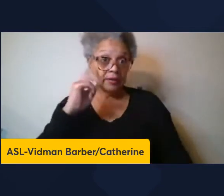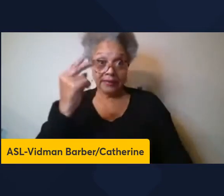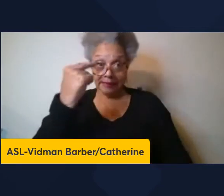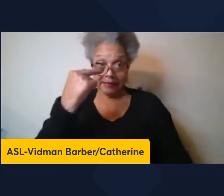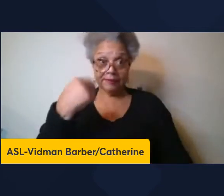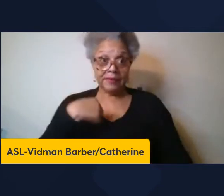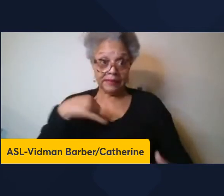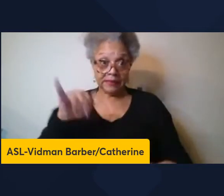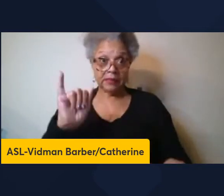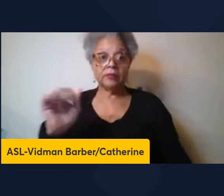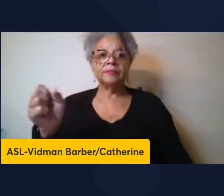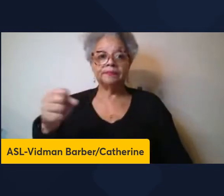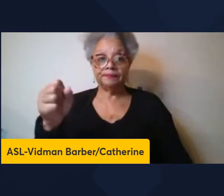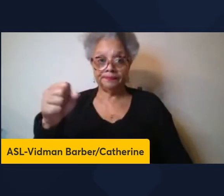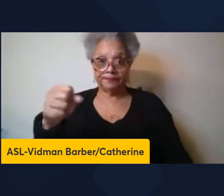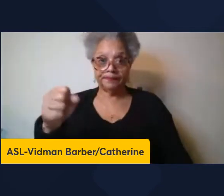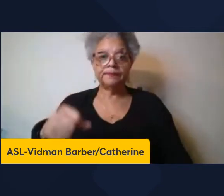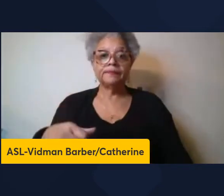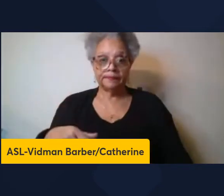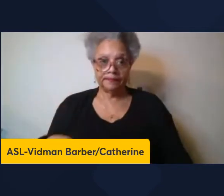still?